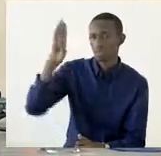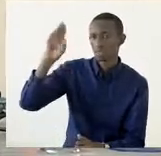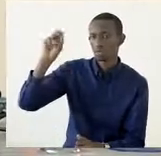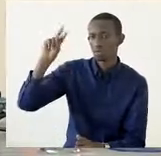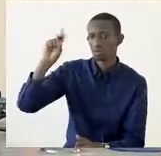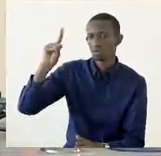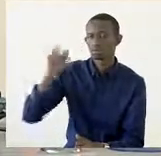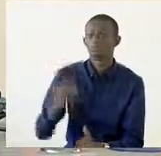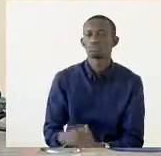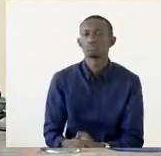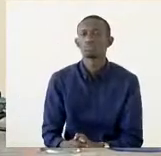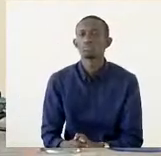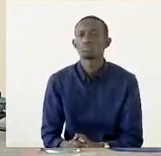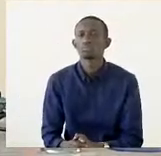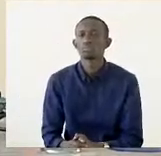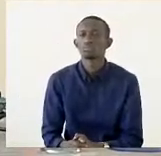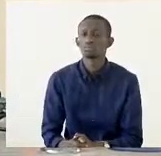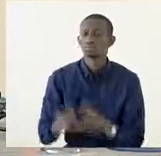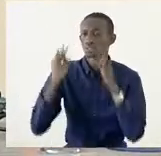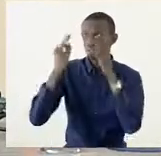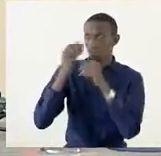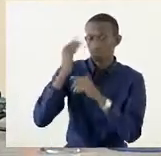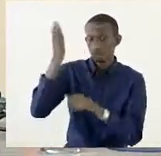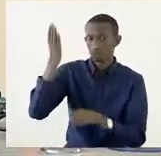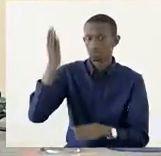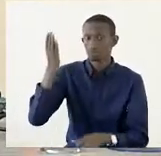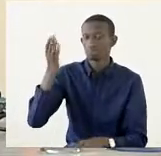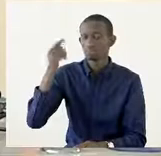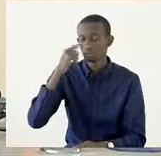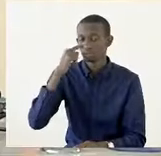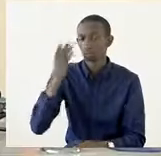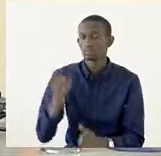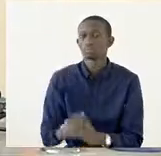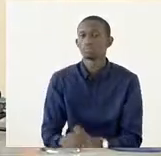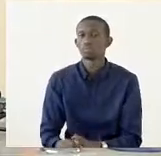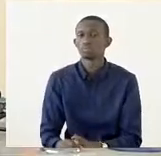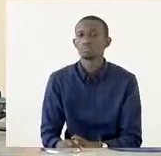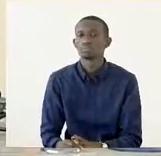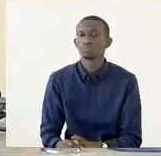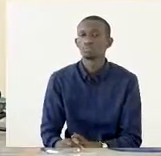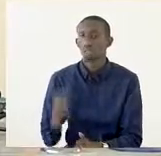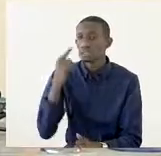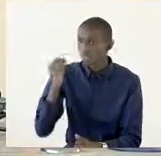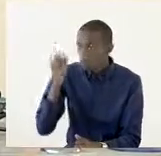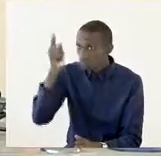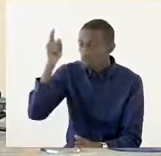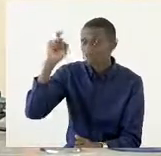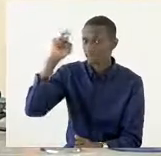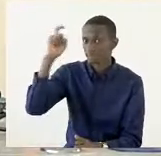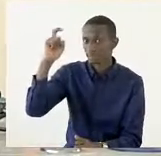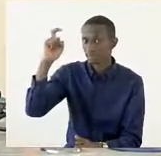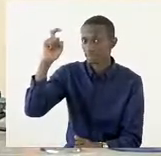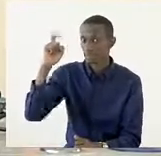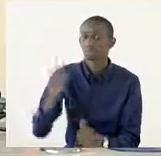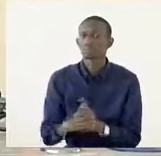are alternating. If this is a substituent, if this X is a substituent and